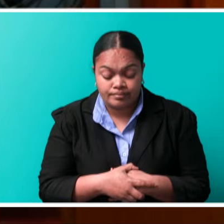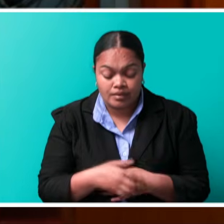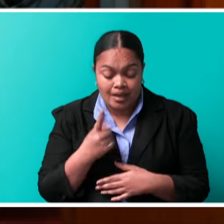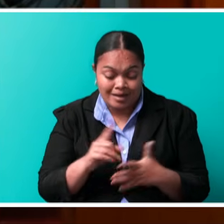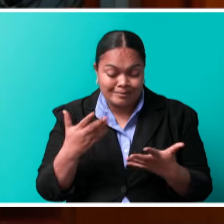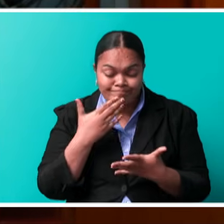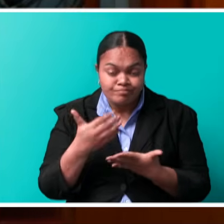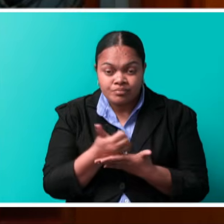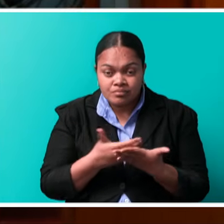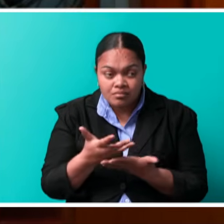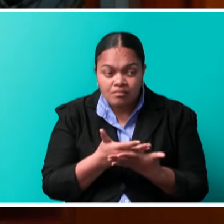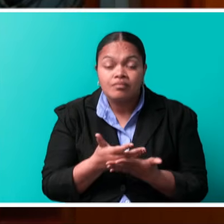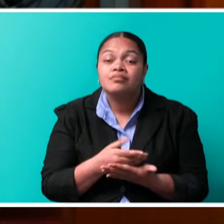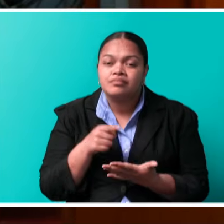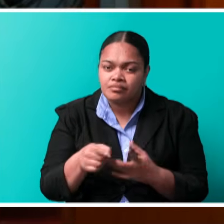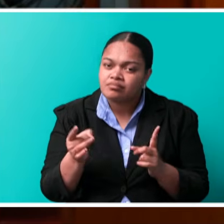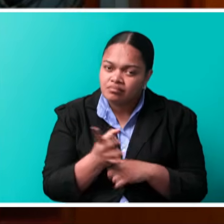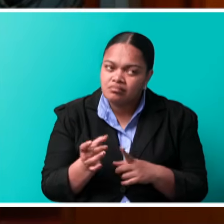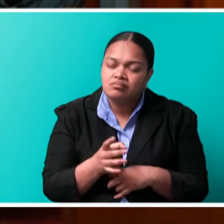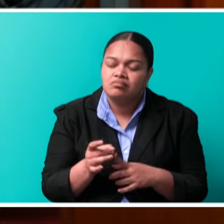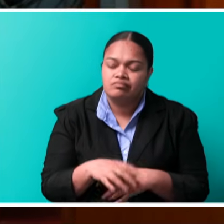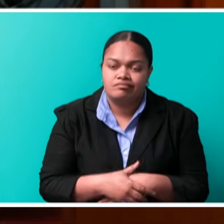Reconciliation Commission are integral to that.